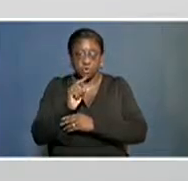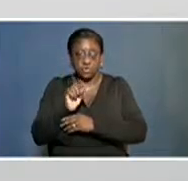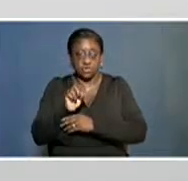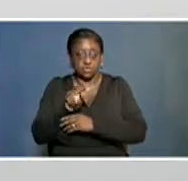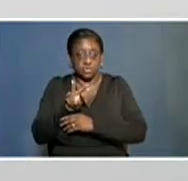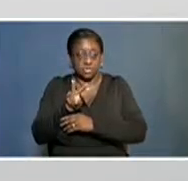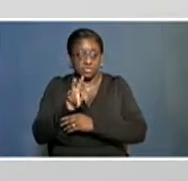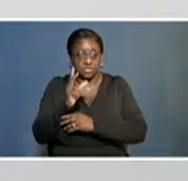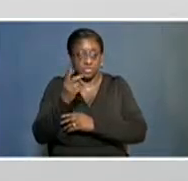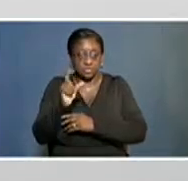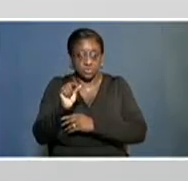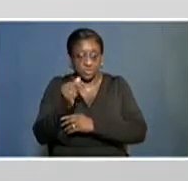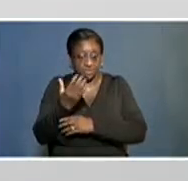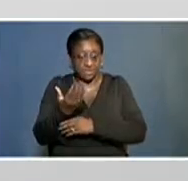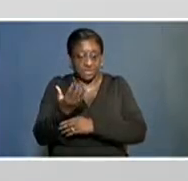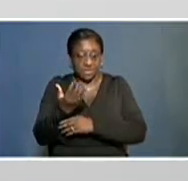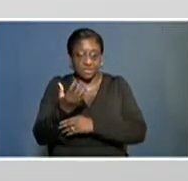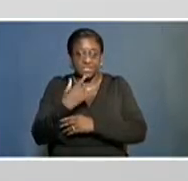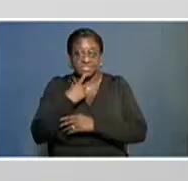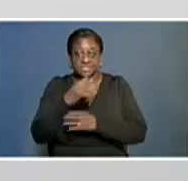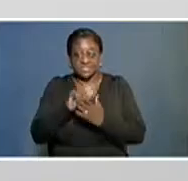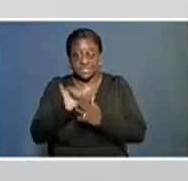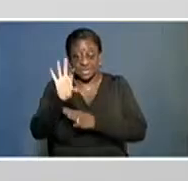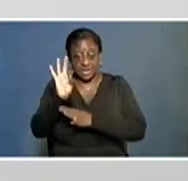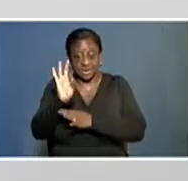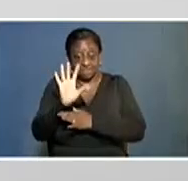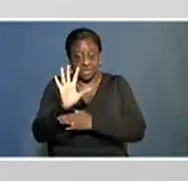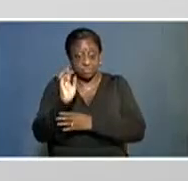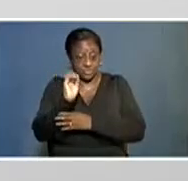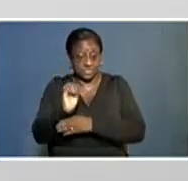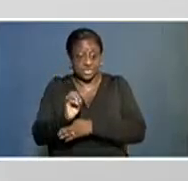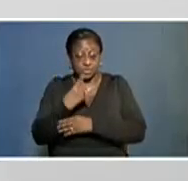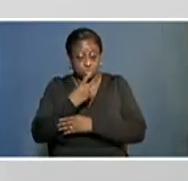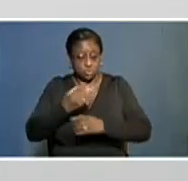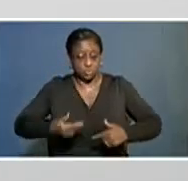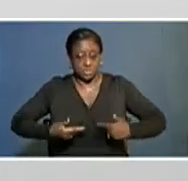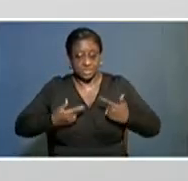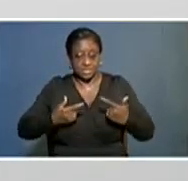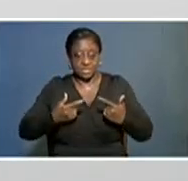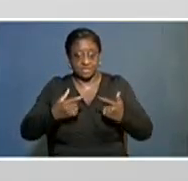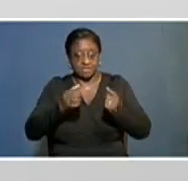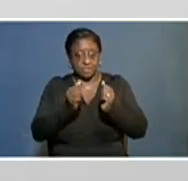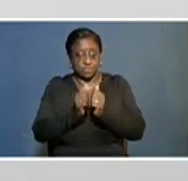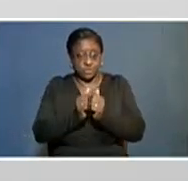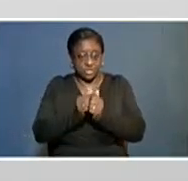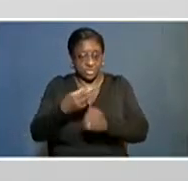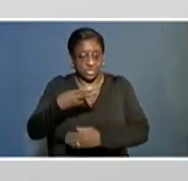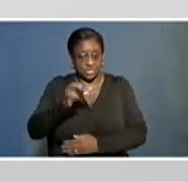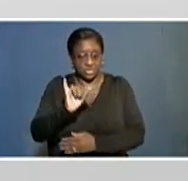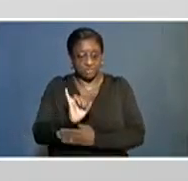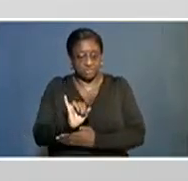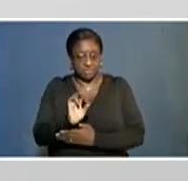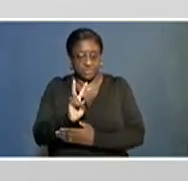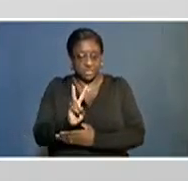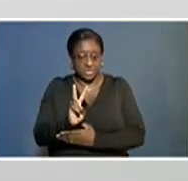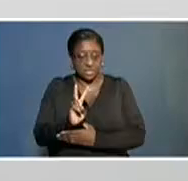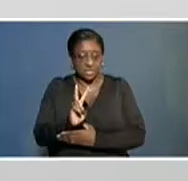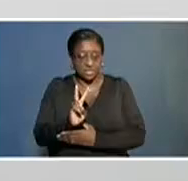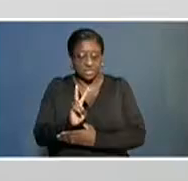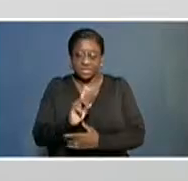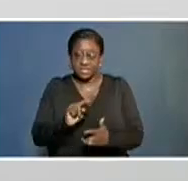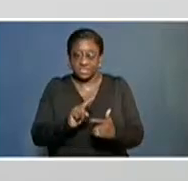2025 includes identifying 95% of people living with HIV,